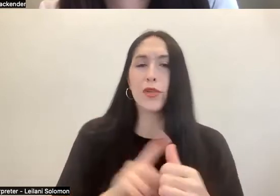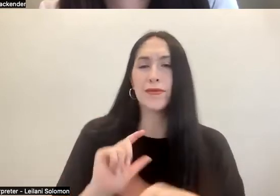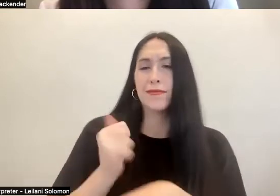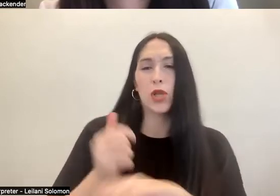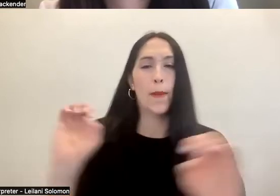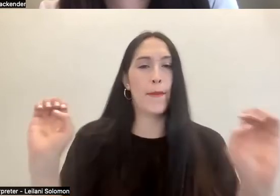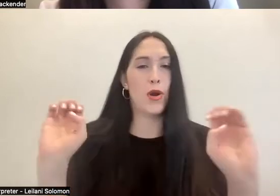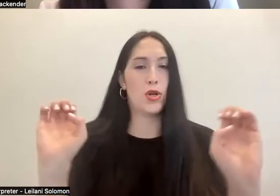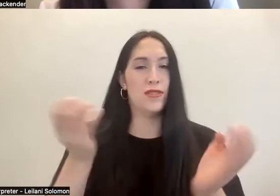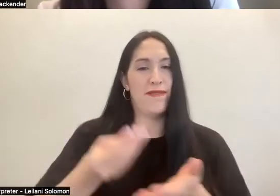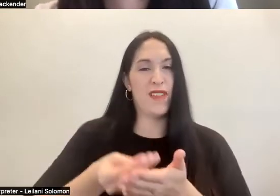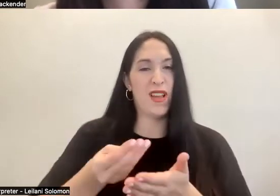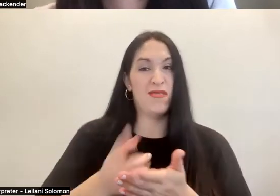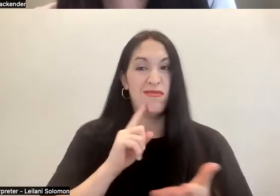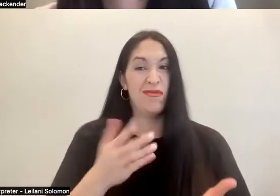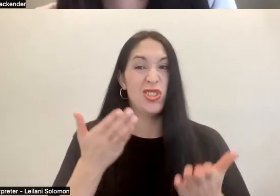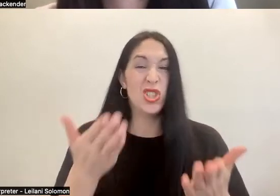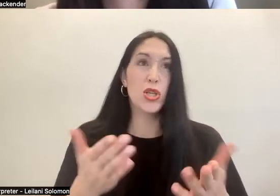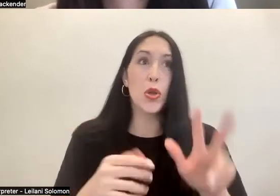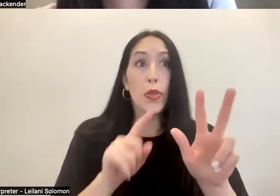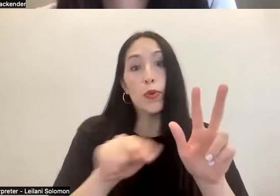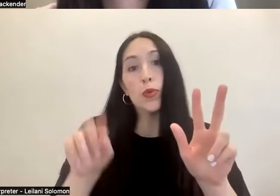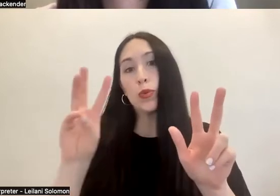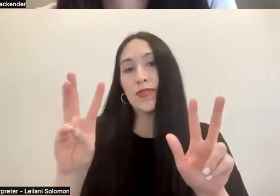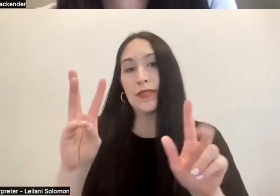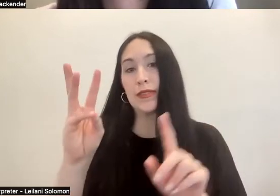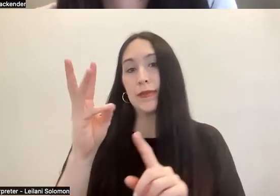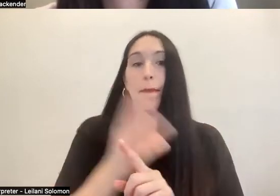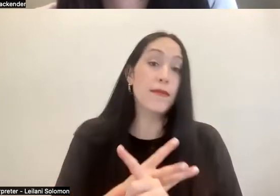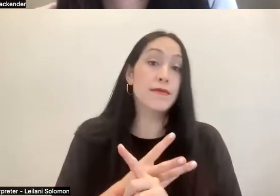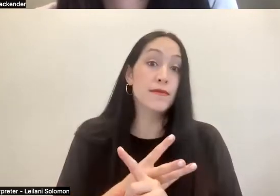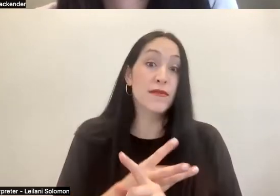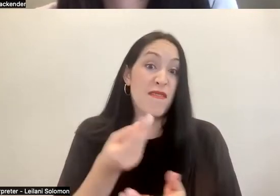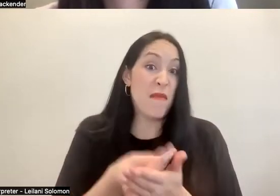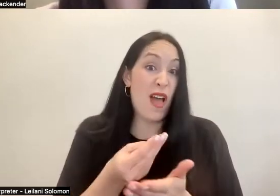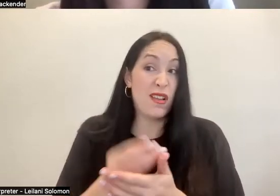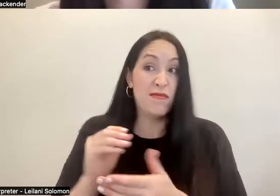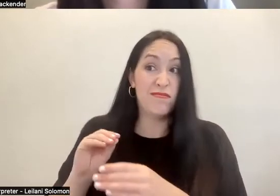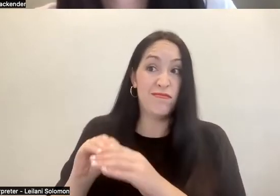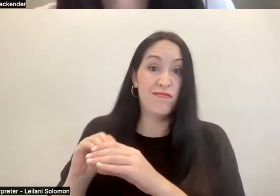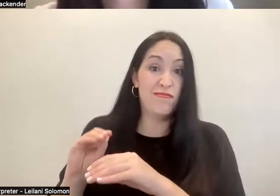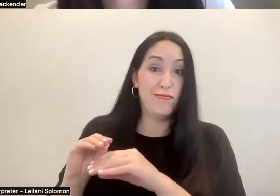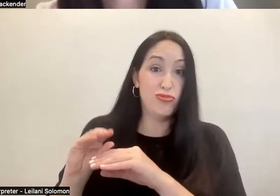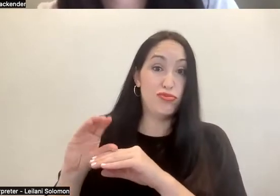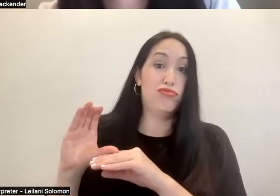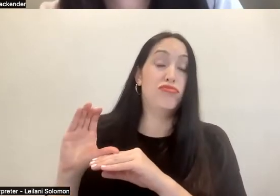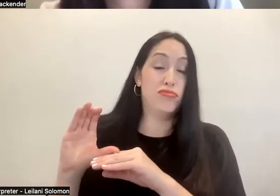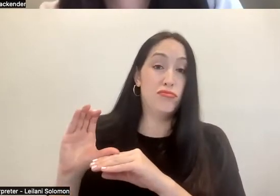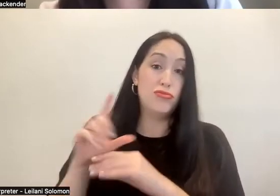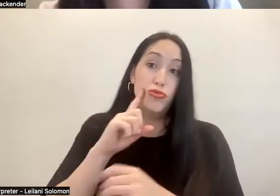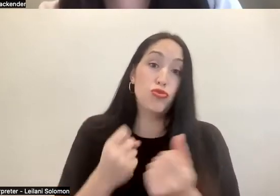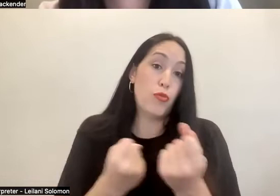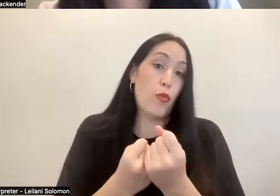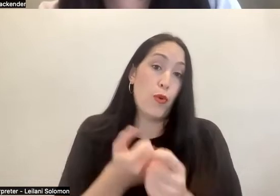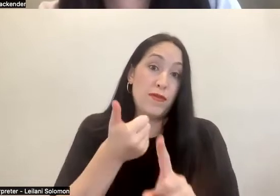we suggest is 3 to 6 months of income to support your expenses is what we recommend.